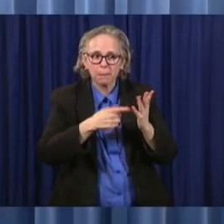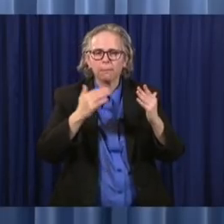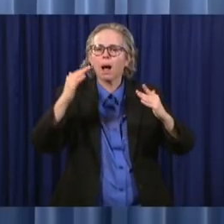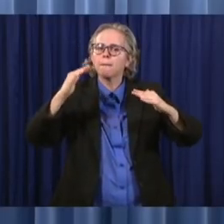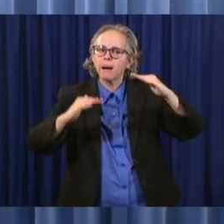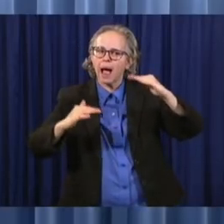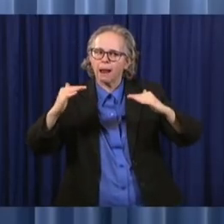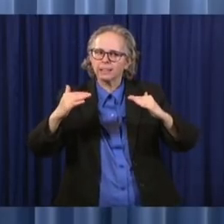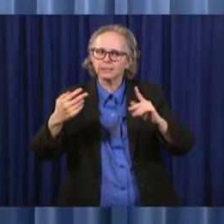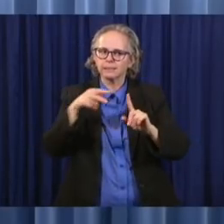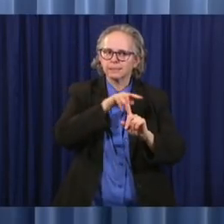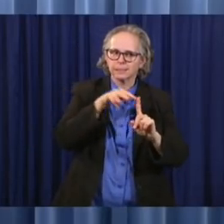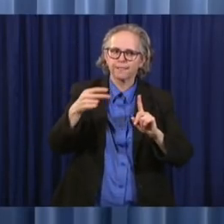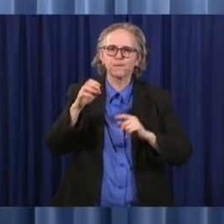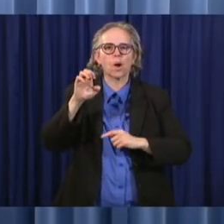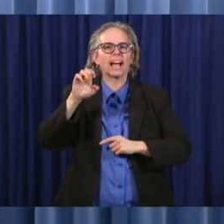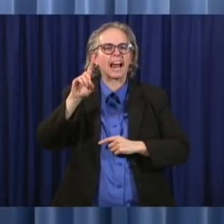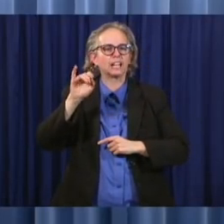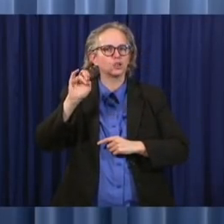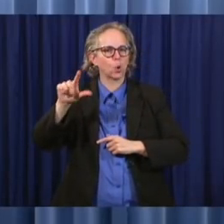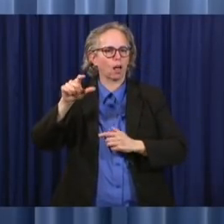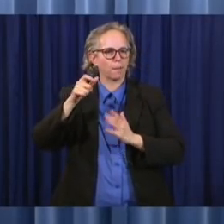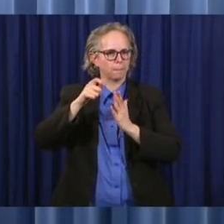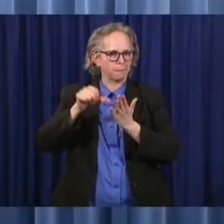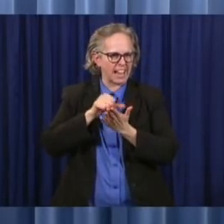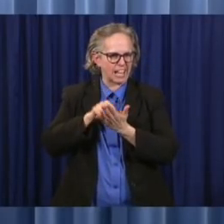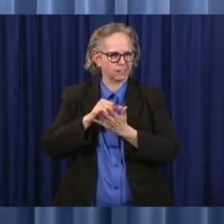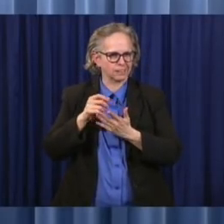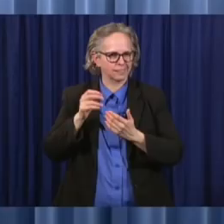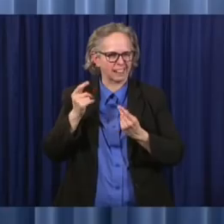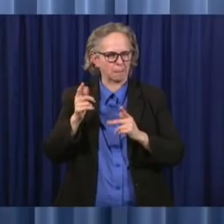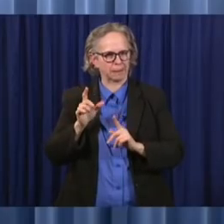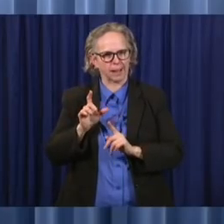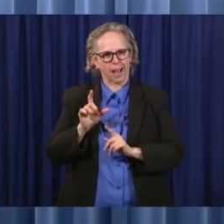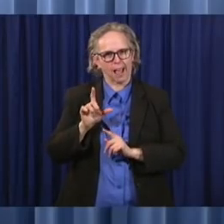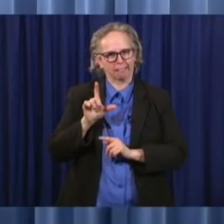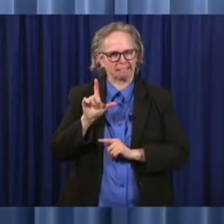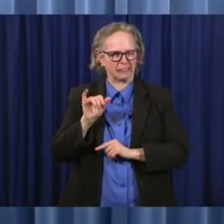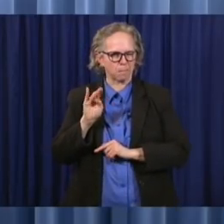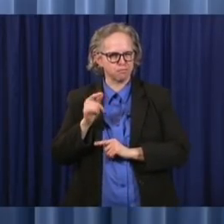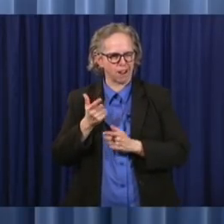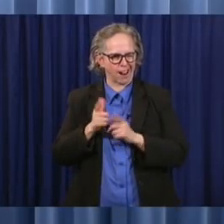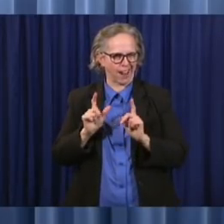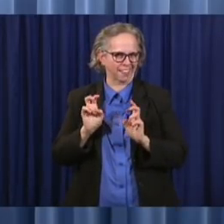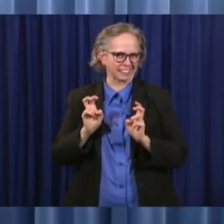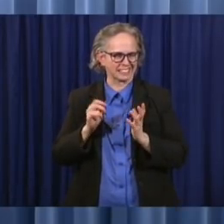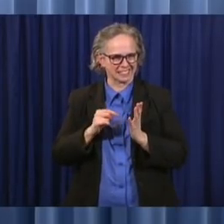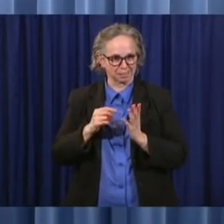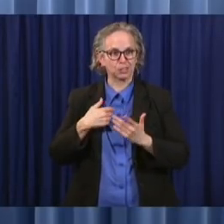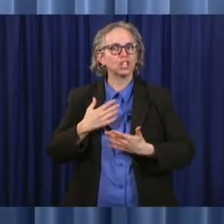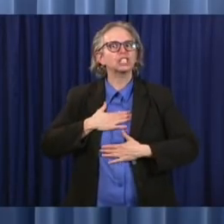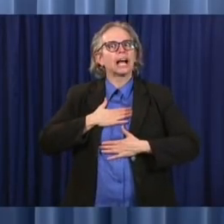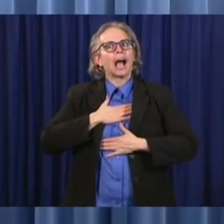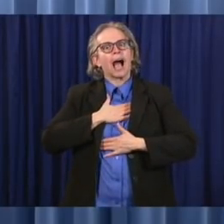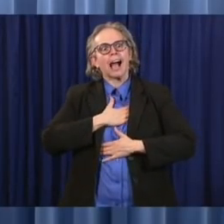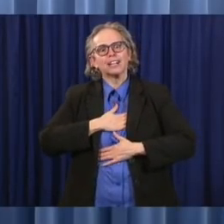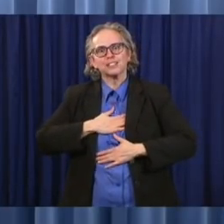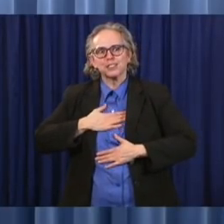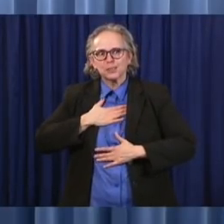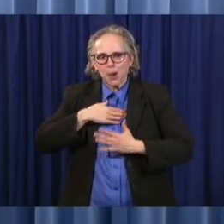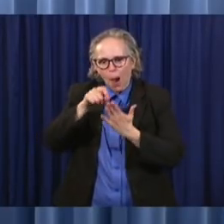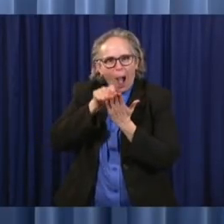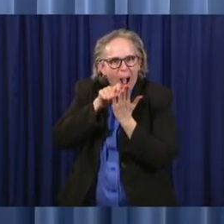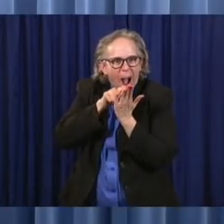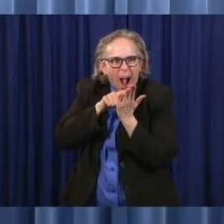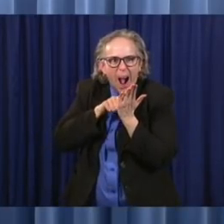page. It was a little bit on the liberal side, and she enjoyed doing that very, very much, and did that for a